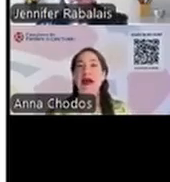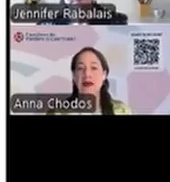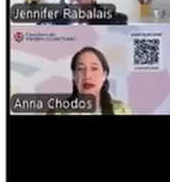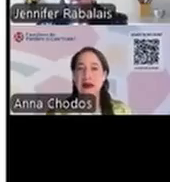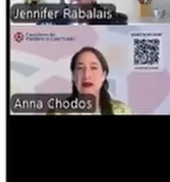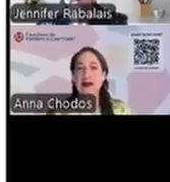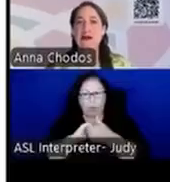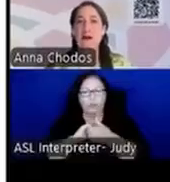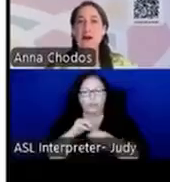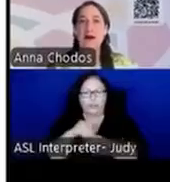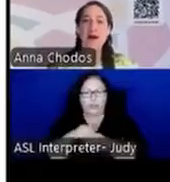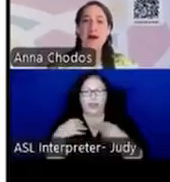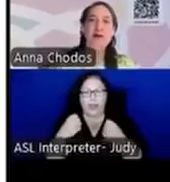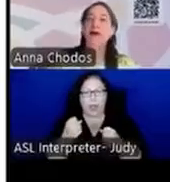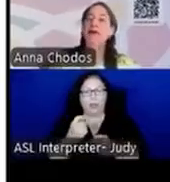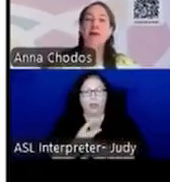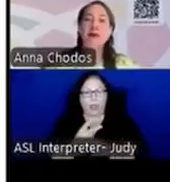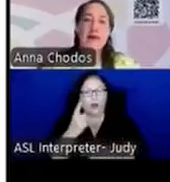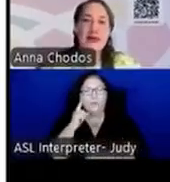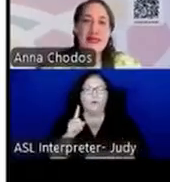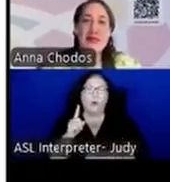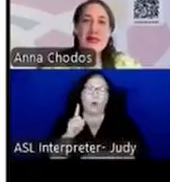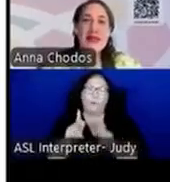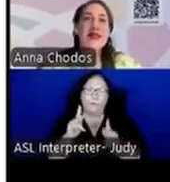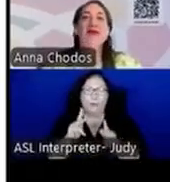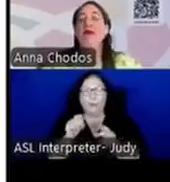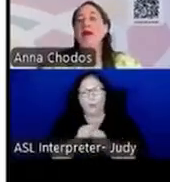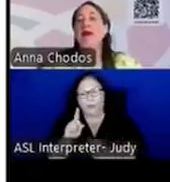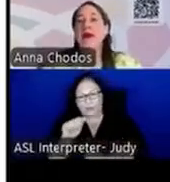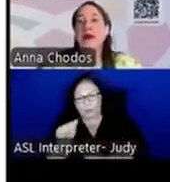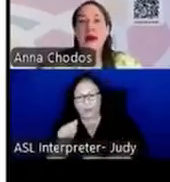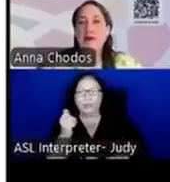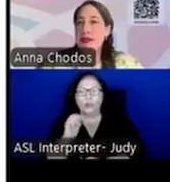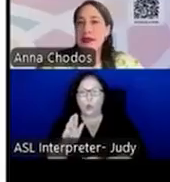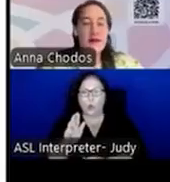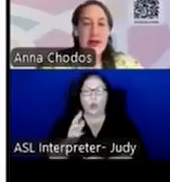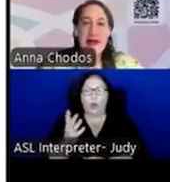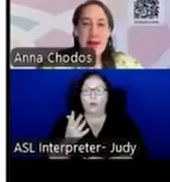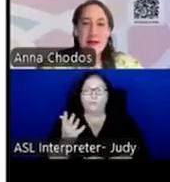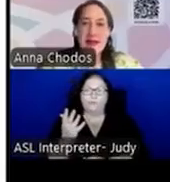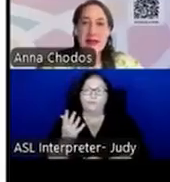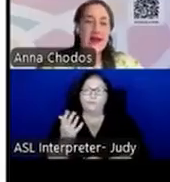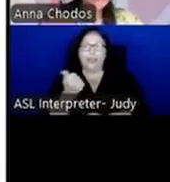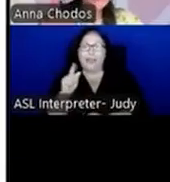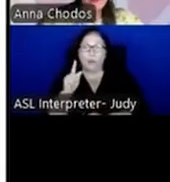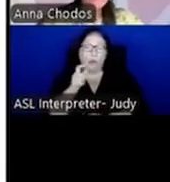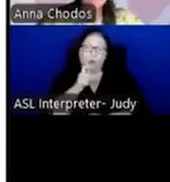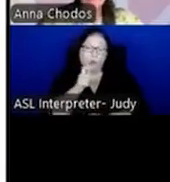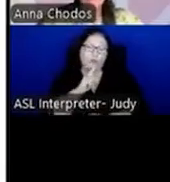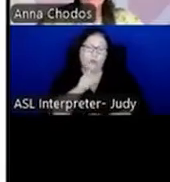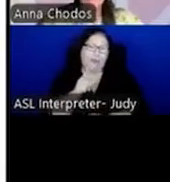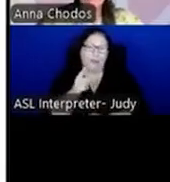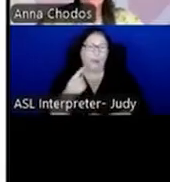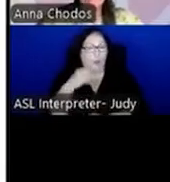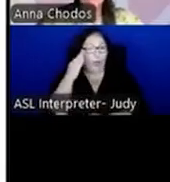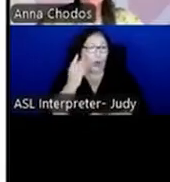healthcare for, people living with disabilities or, anybody really that, as we know, caregivers is a